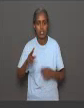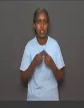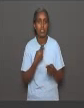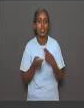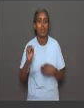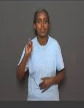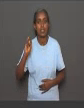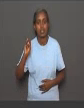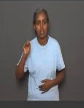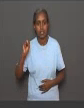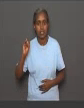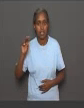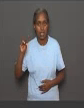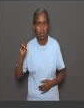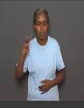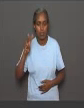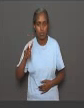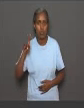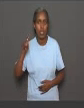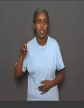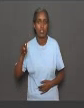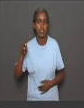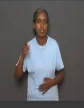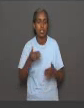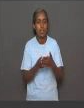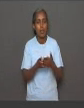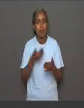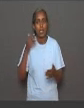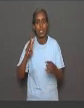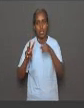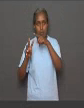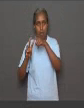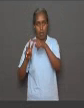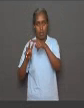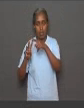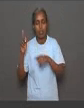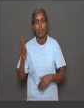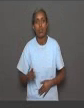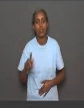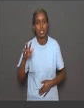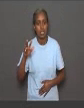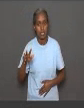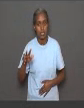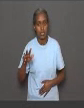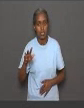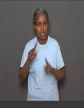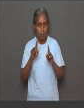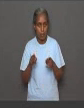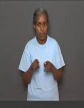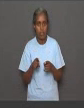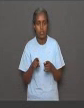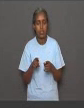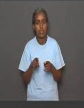times sine of 2x minus pi over 3 in